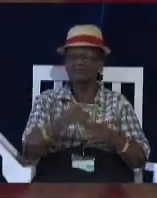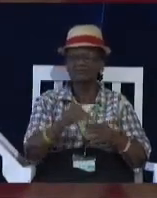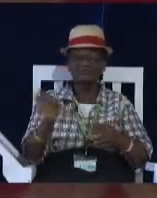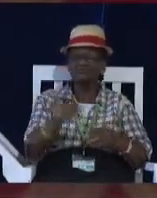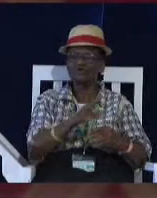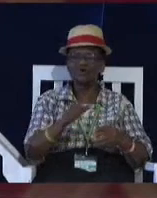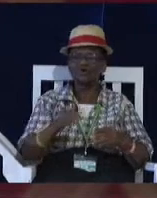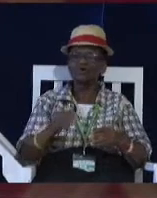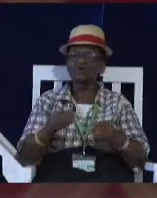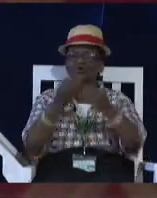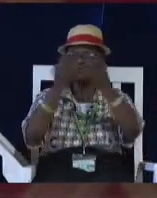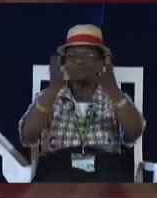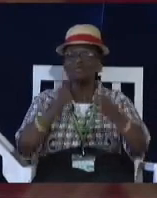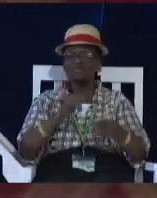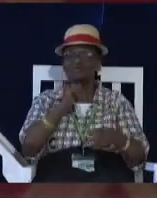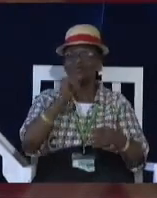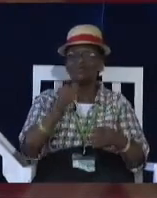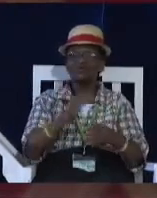certain areas.